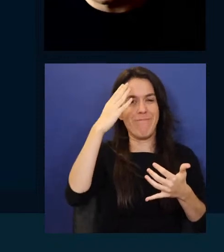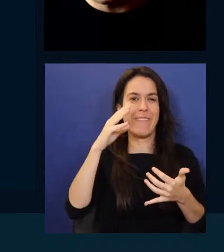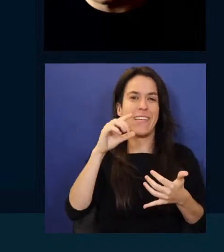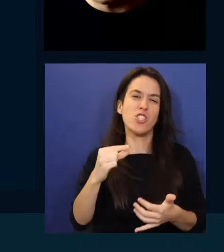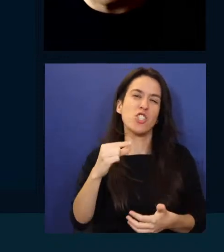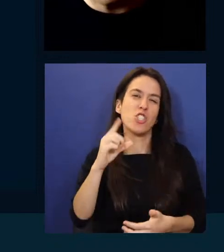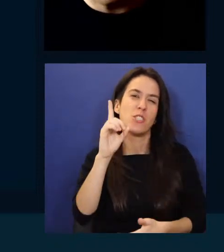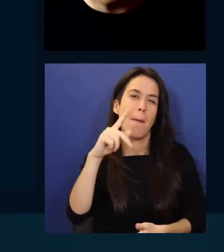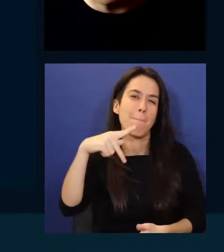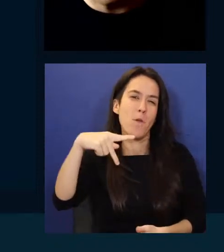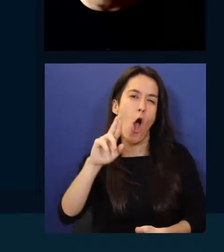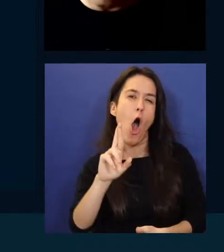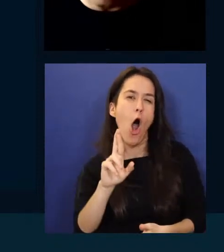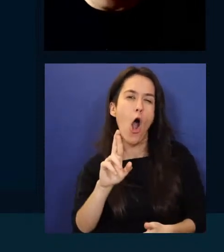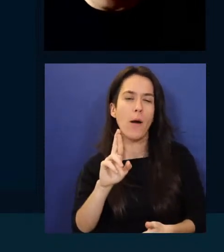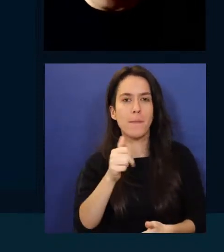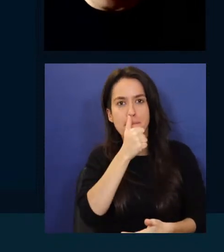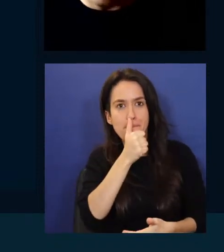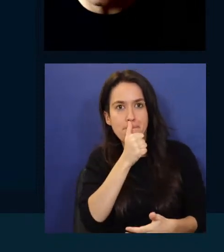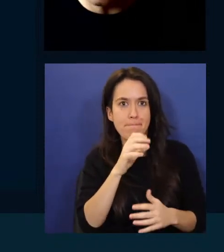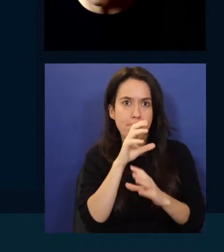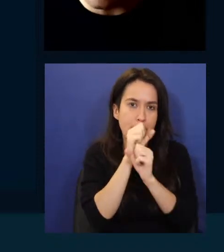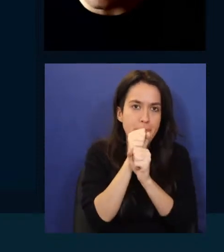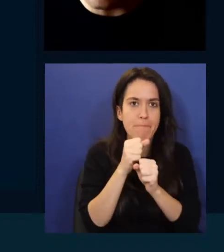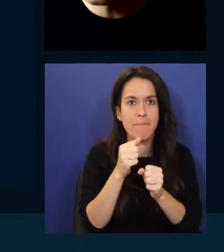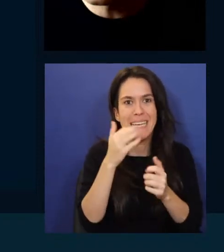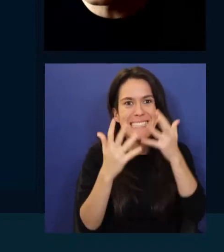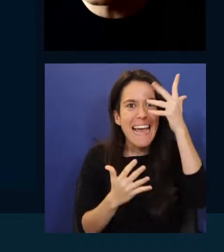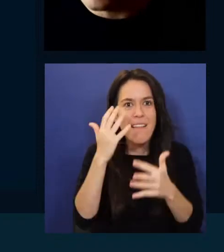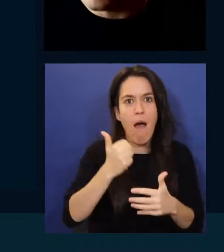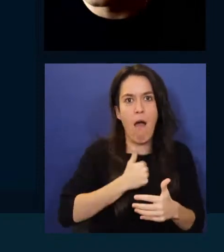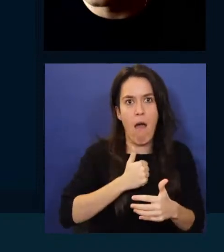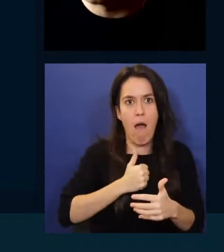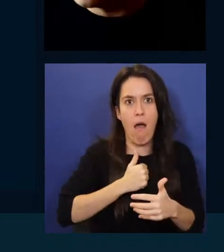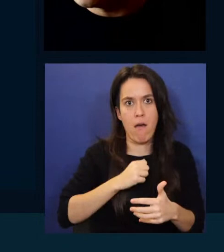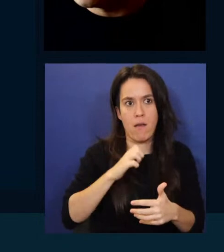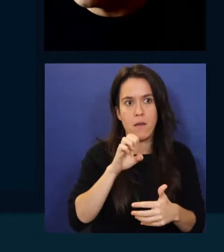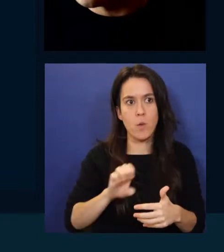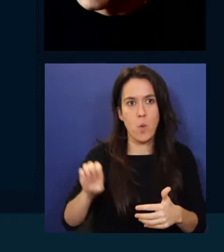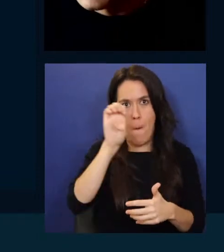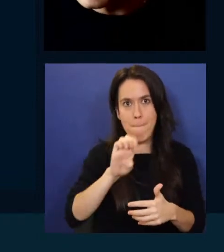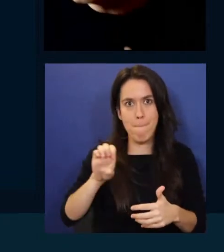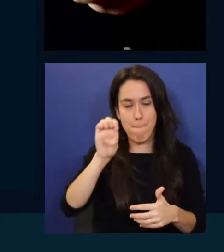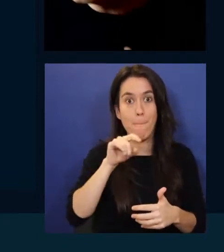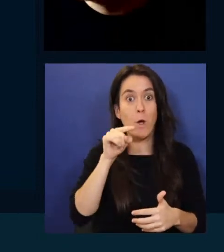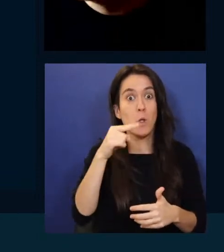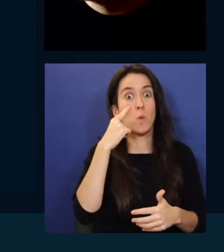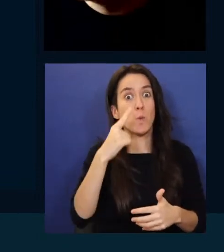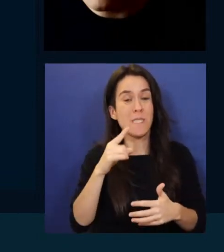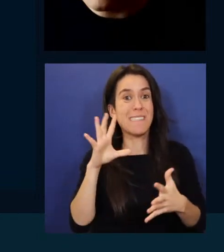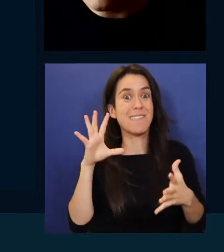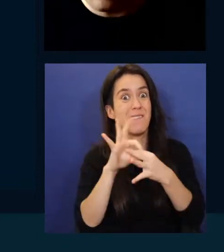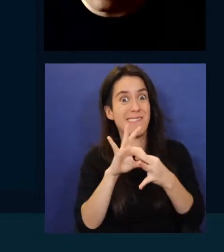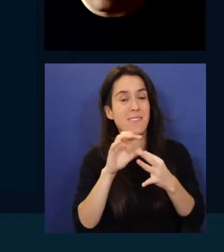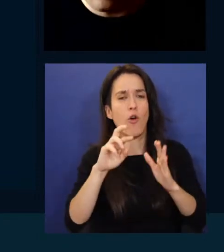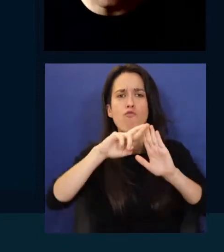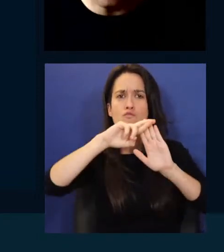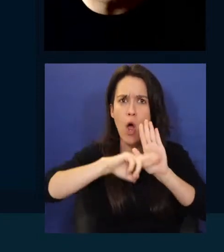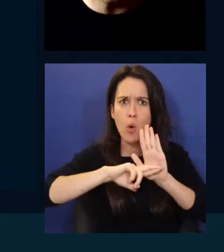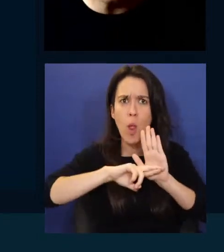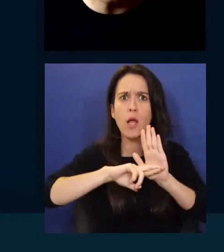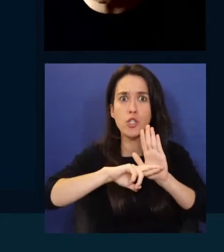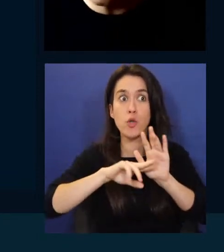and where in many ways that actually started the trend. We have an equivalent regulation that's building up in the US